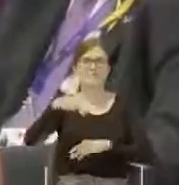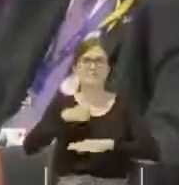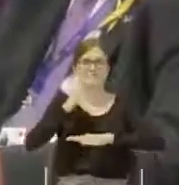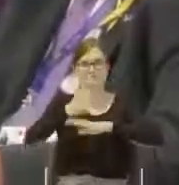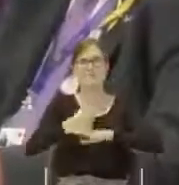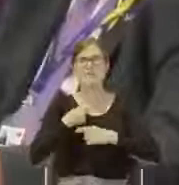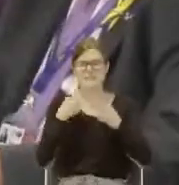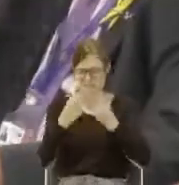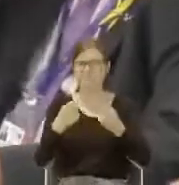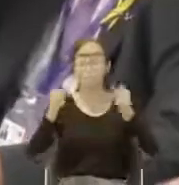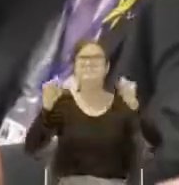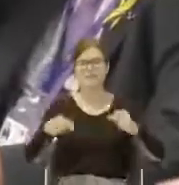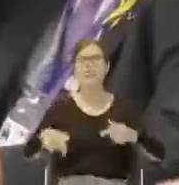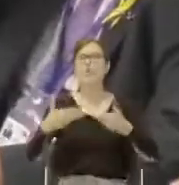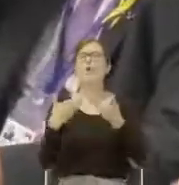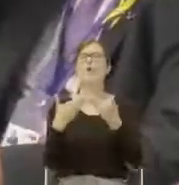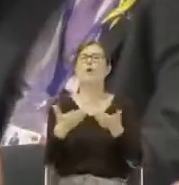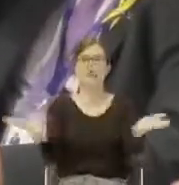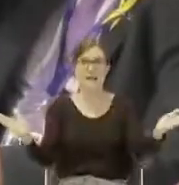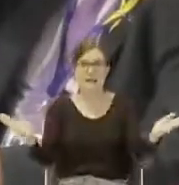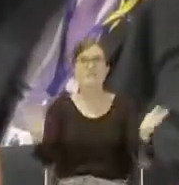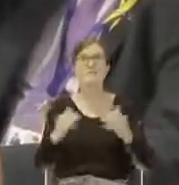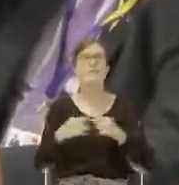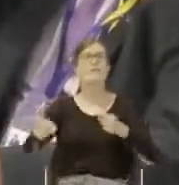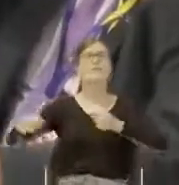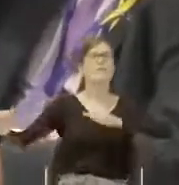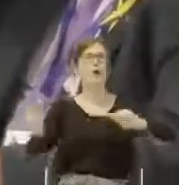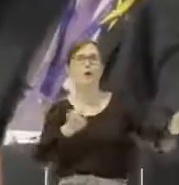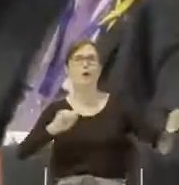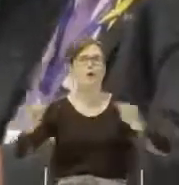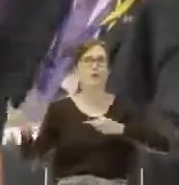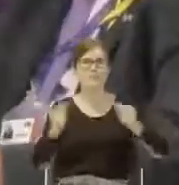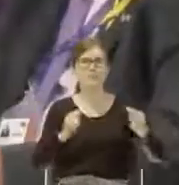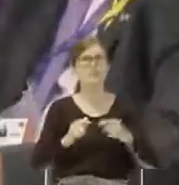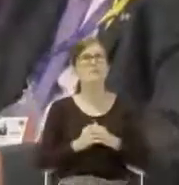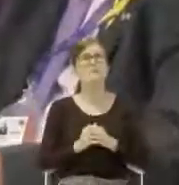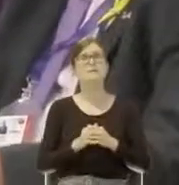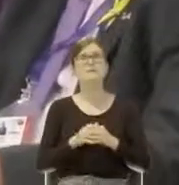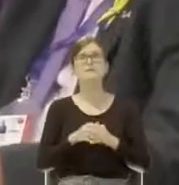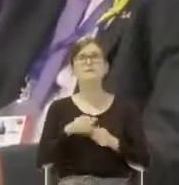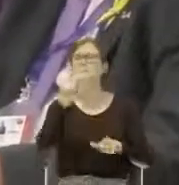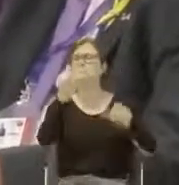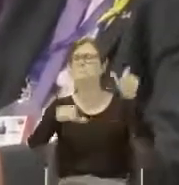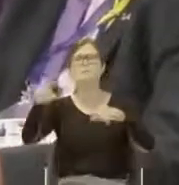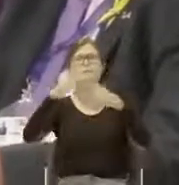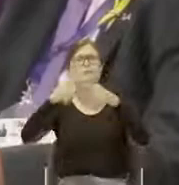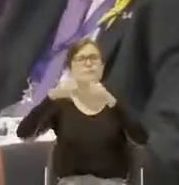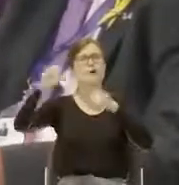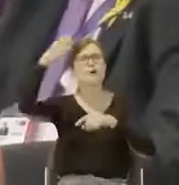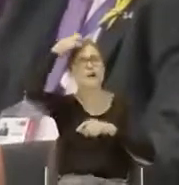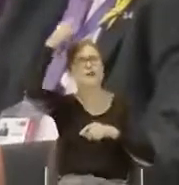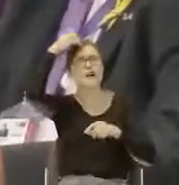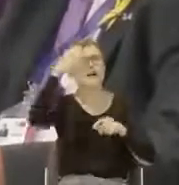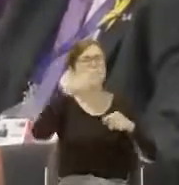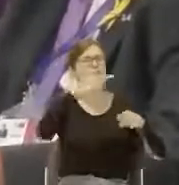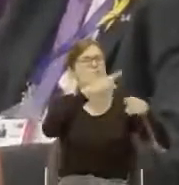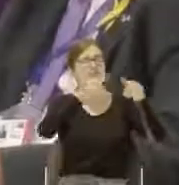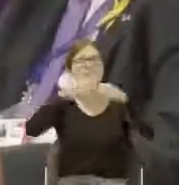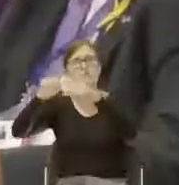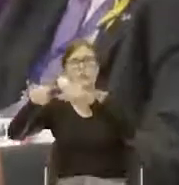and spheres of government to scale up actions towards sustainable development. So more than